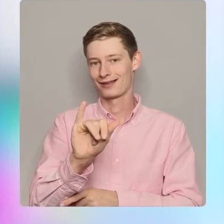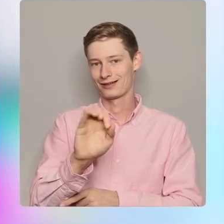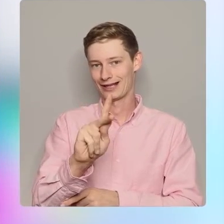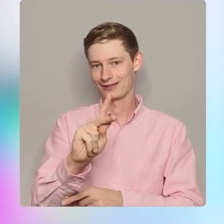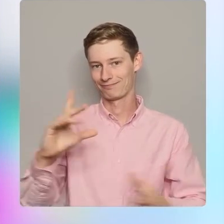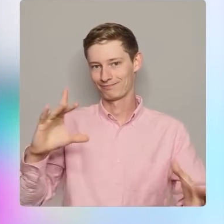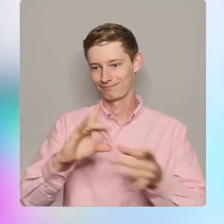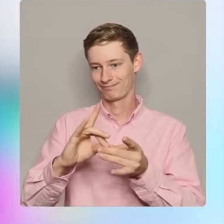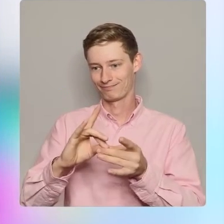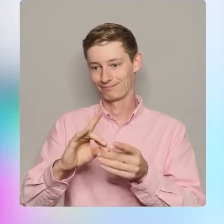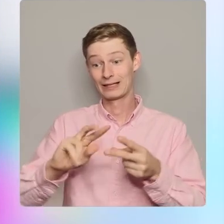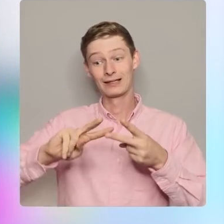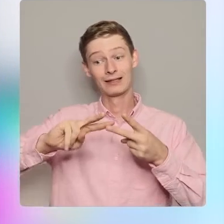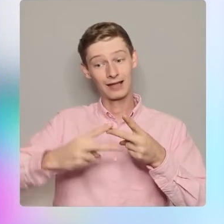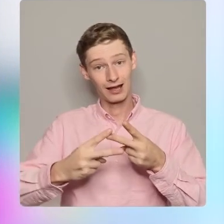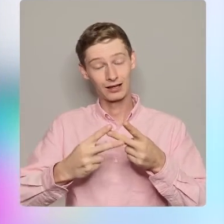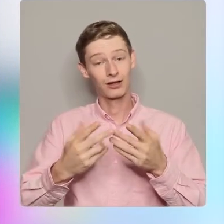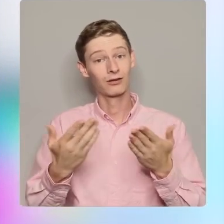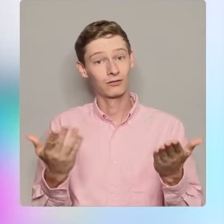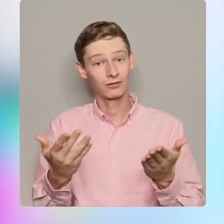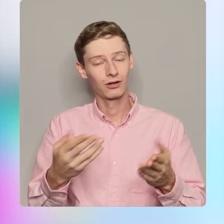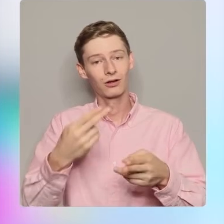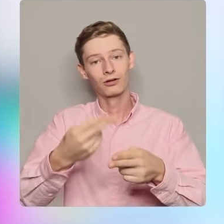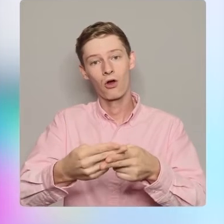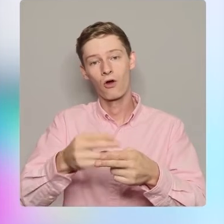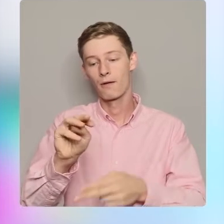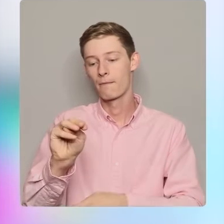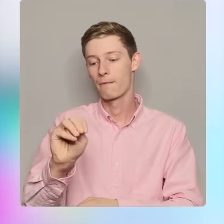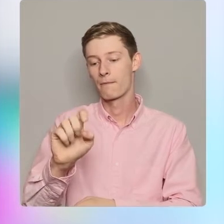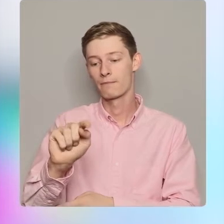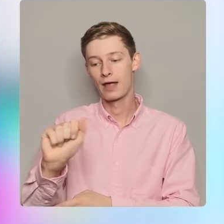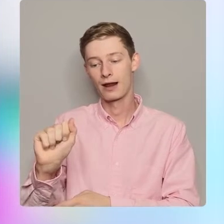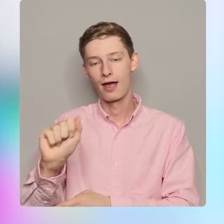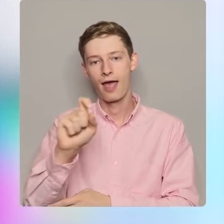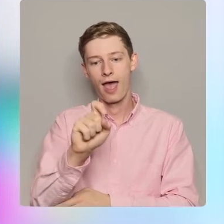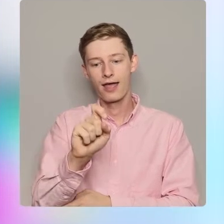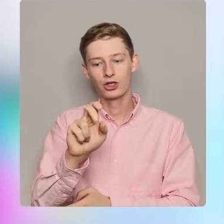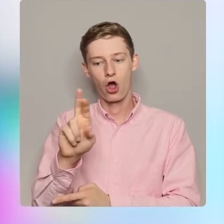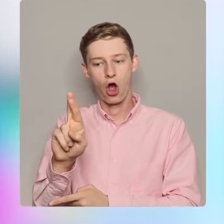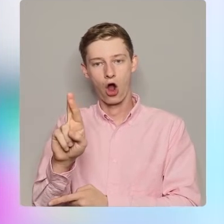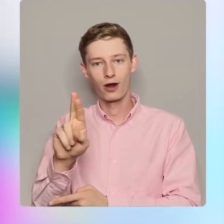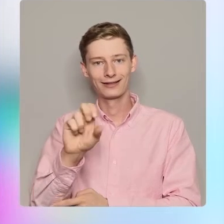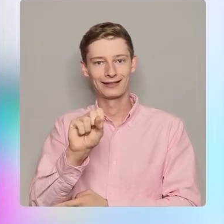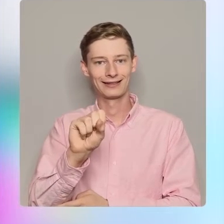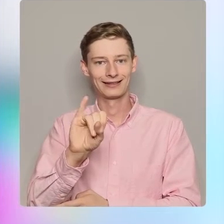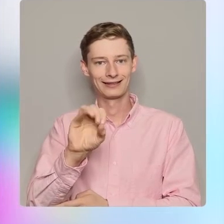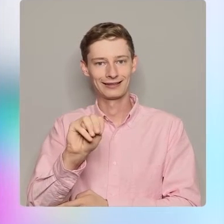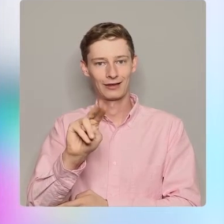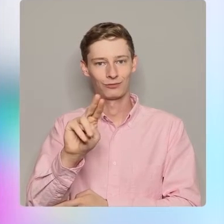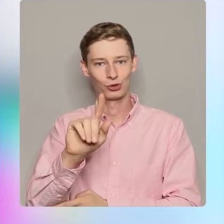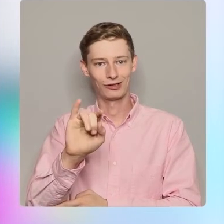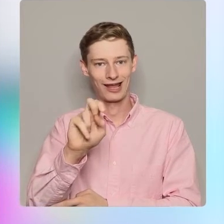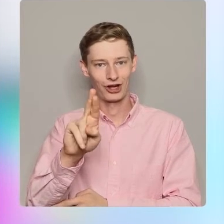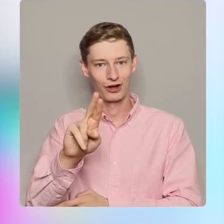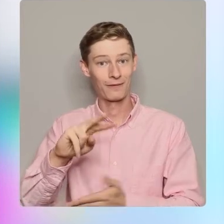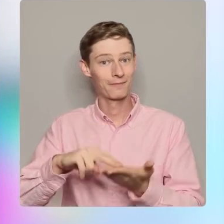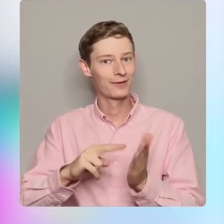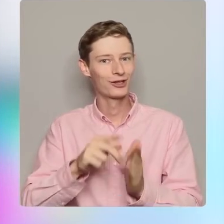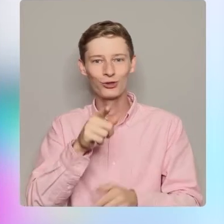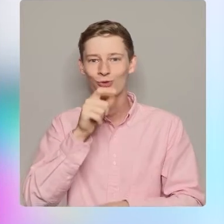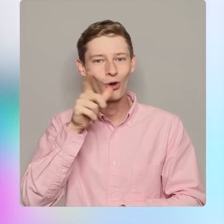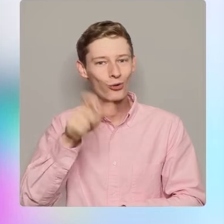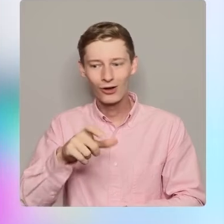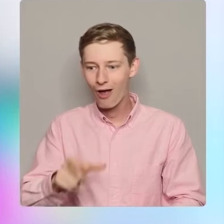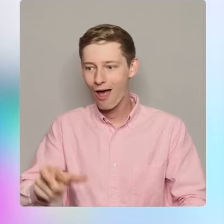So, by the end of this year, you should have a more convenient dev experience for desktop development